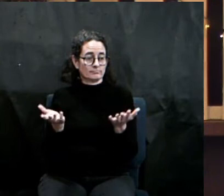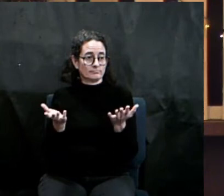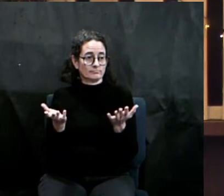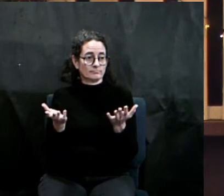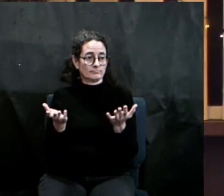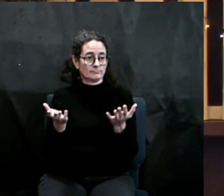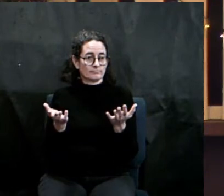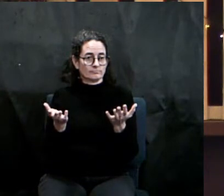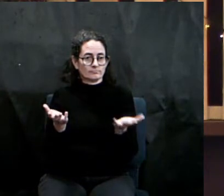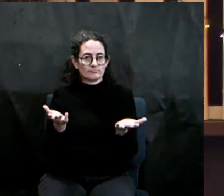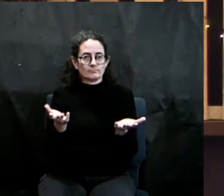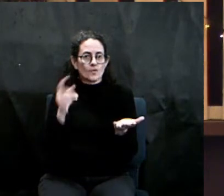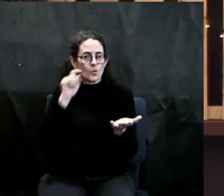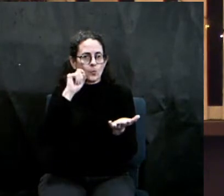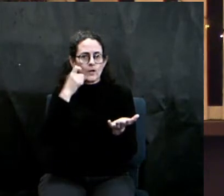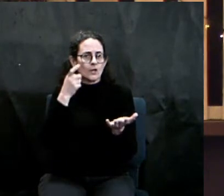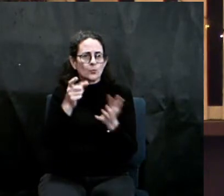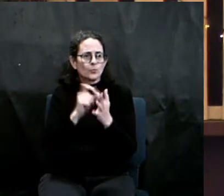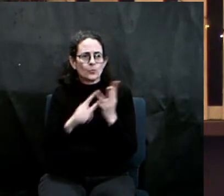what will we do?